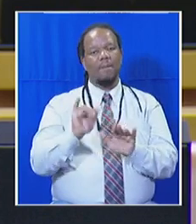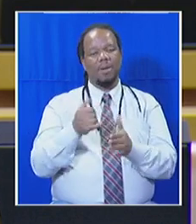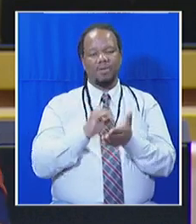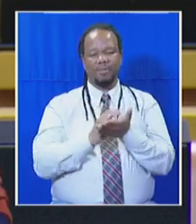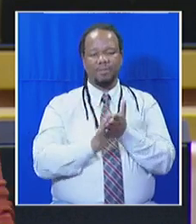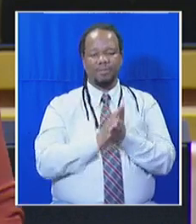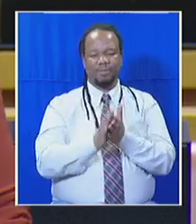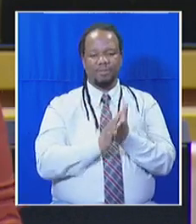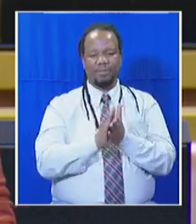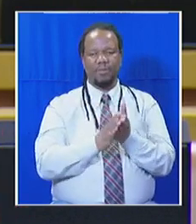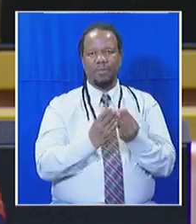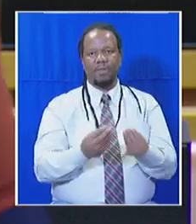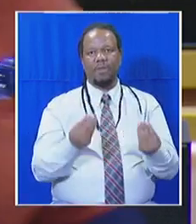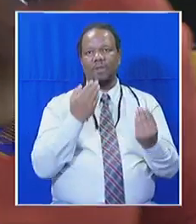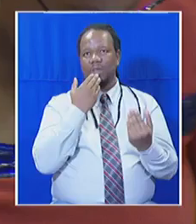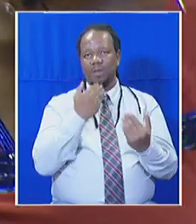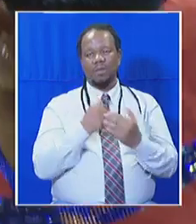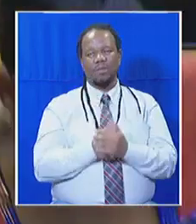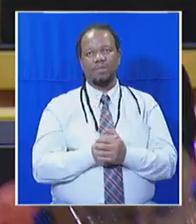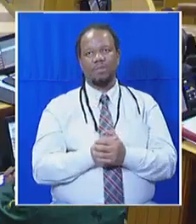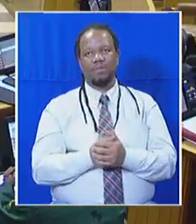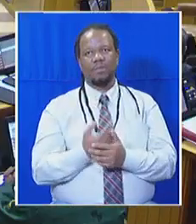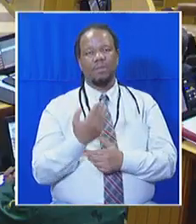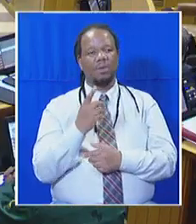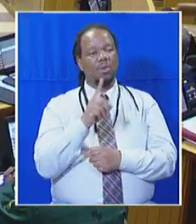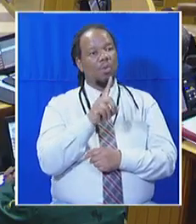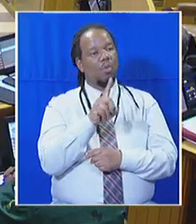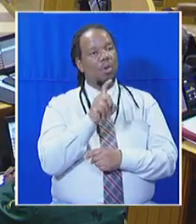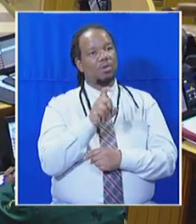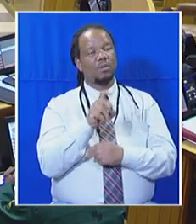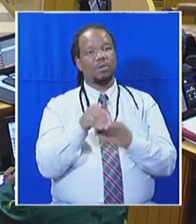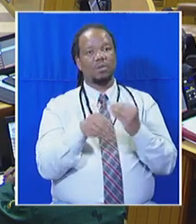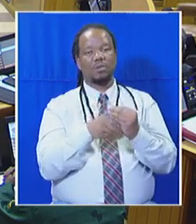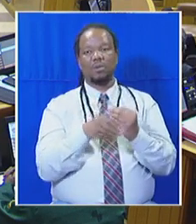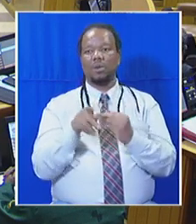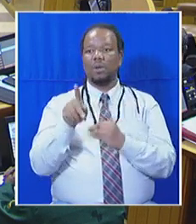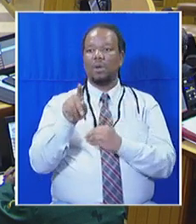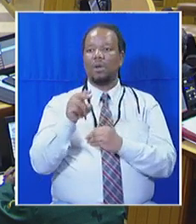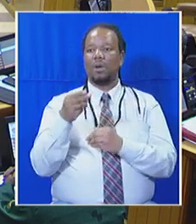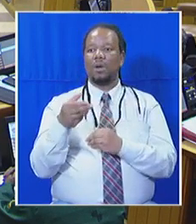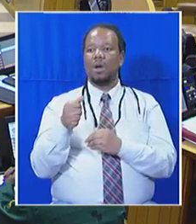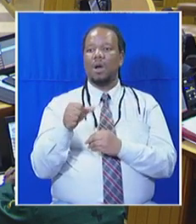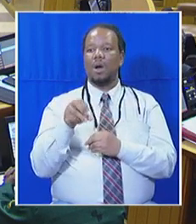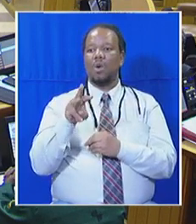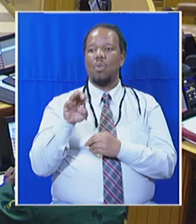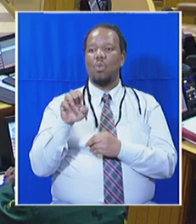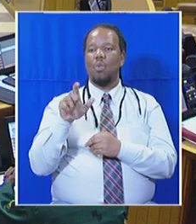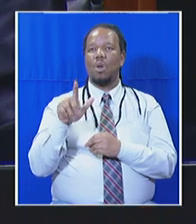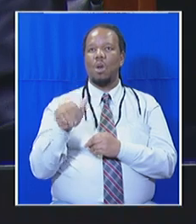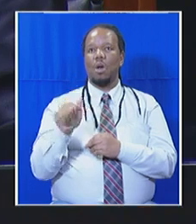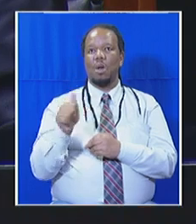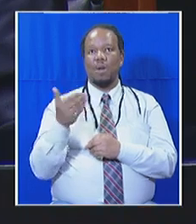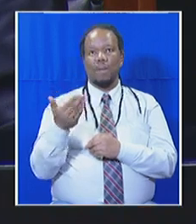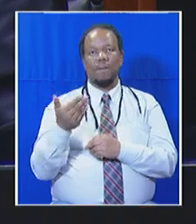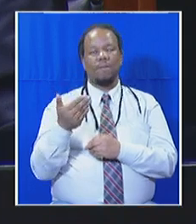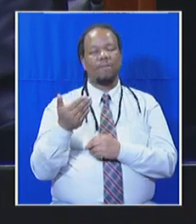sanitation solutions. Thank you. Thank you very much. This question is asked by Honorable Kaula, whose name is in her place.